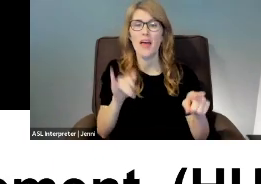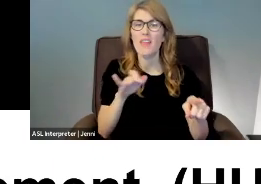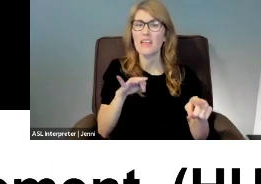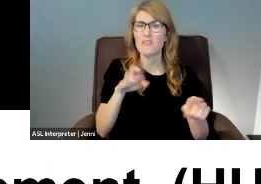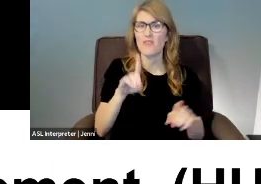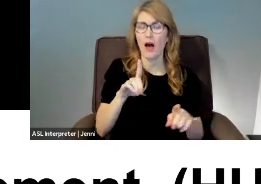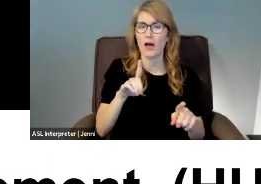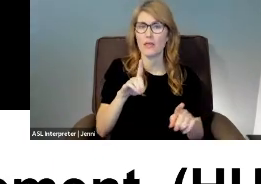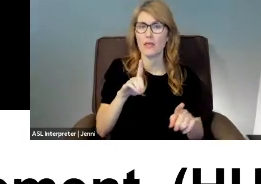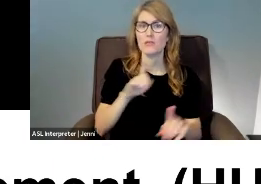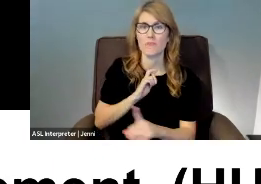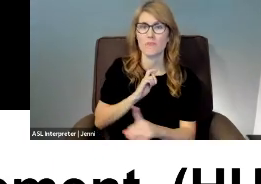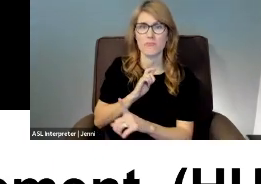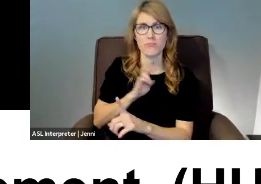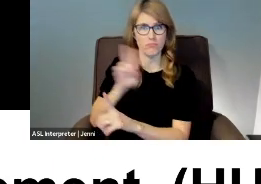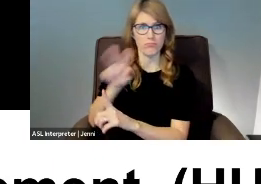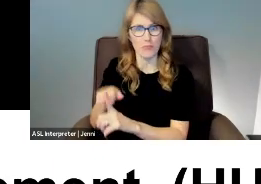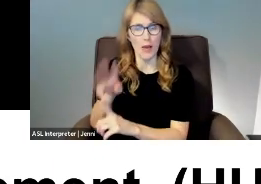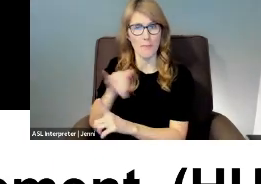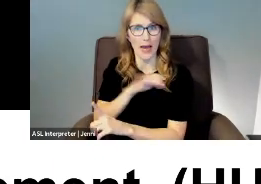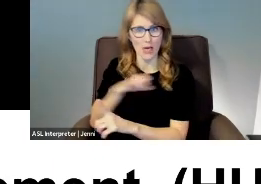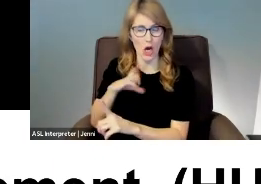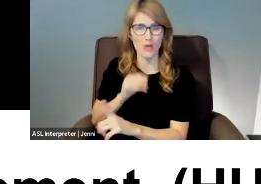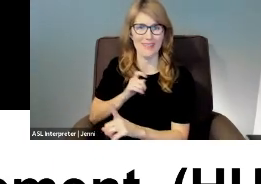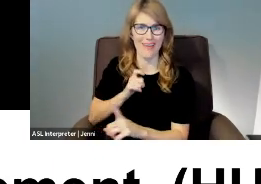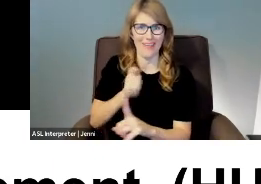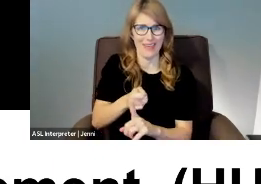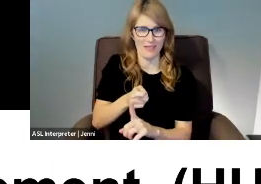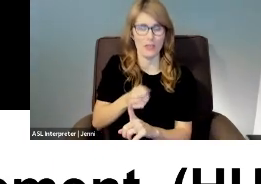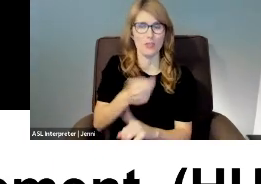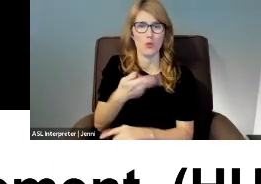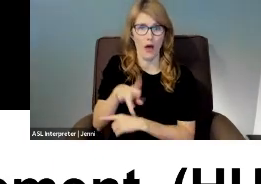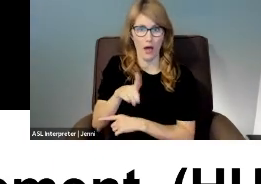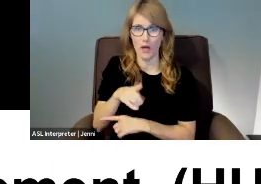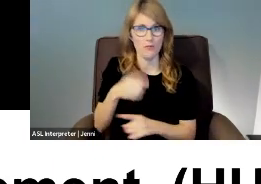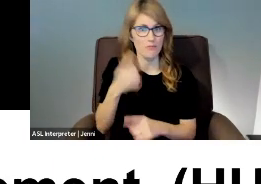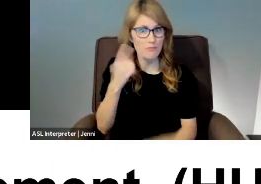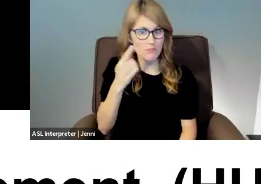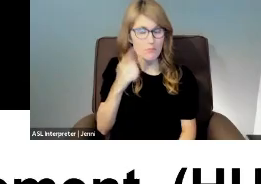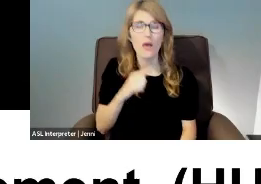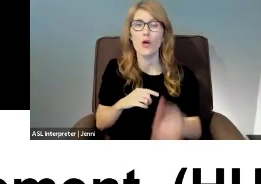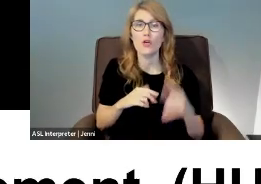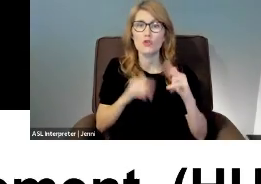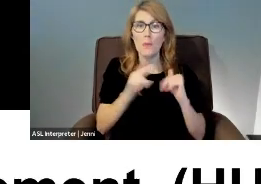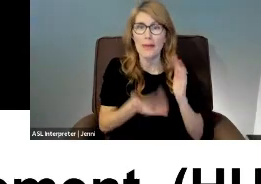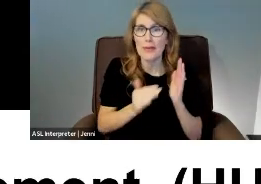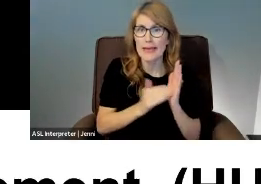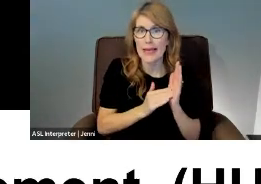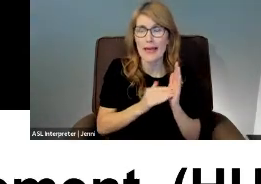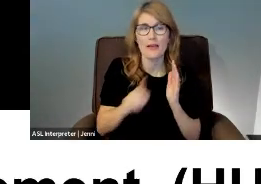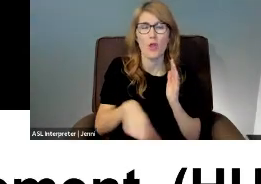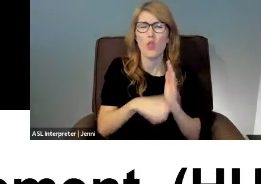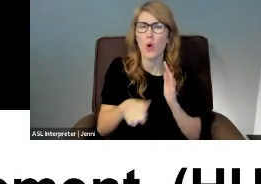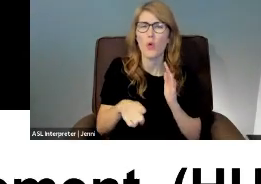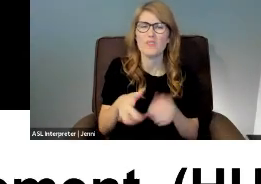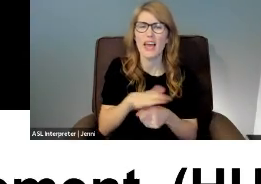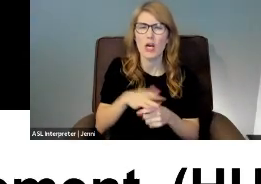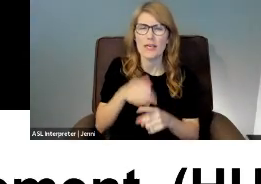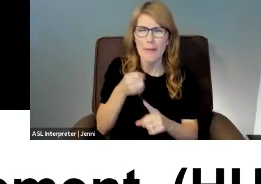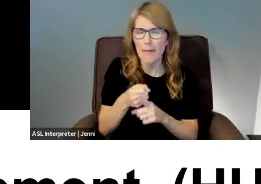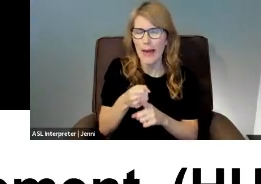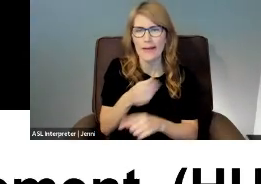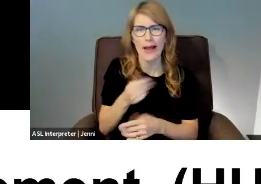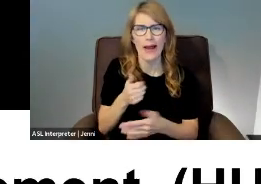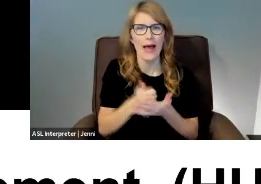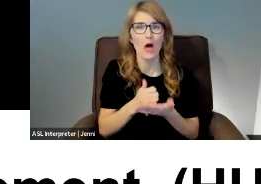and allocated to HUD to rebuild impacted areas, to help cities,